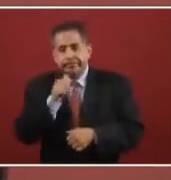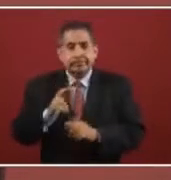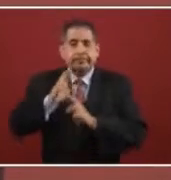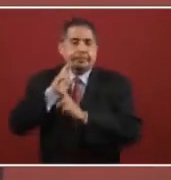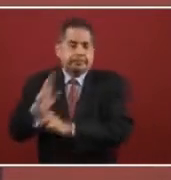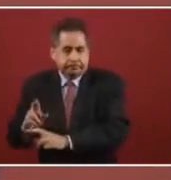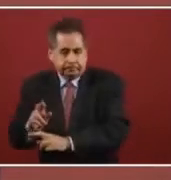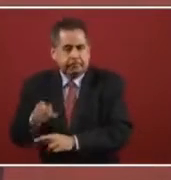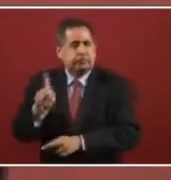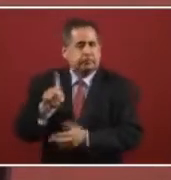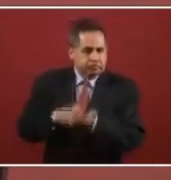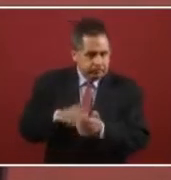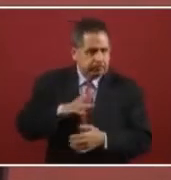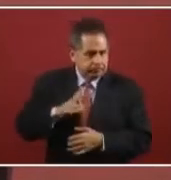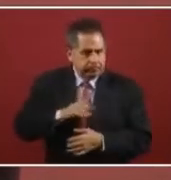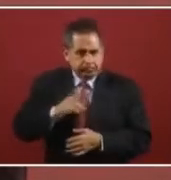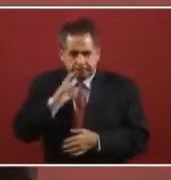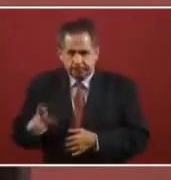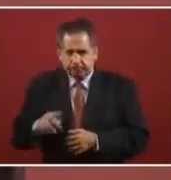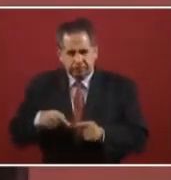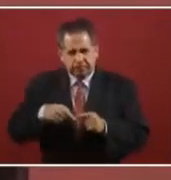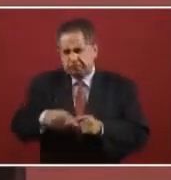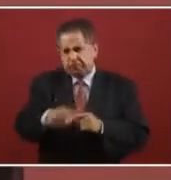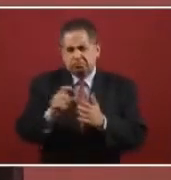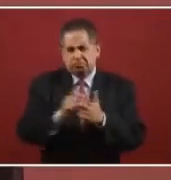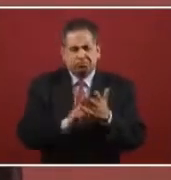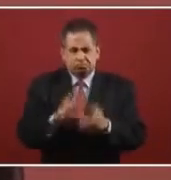citizens. But they're not used to the system.